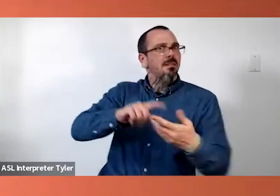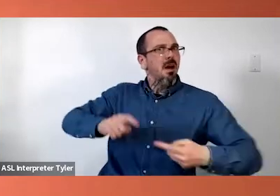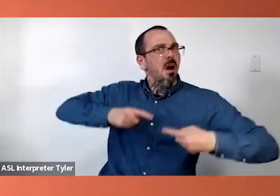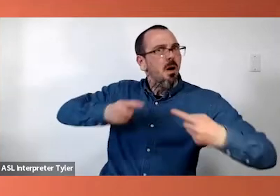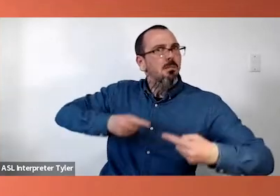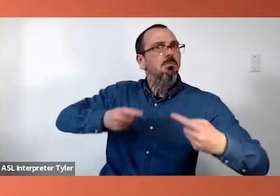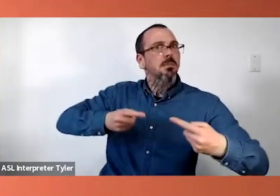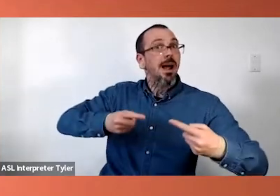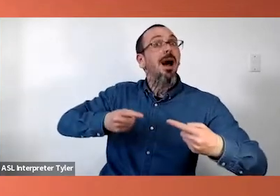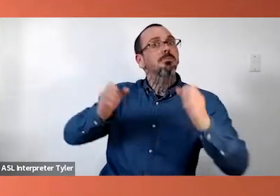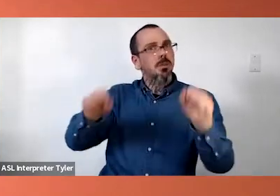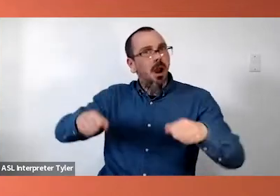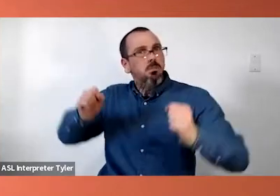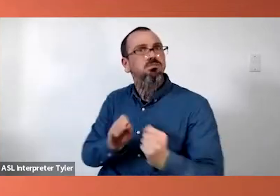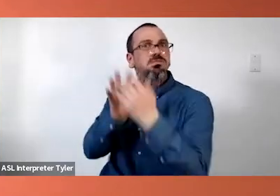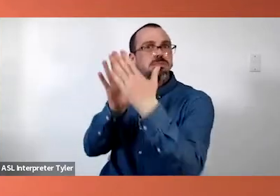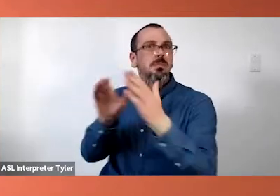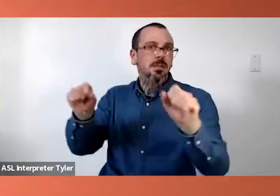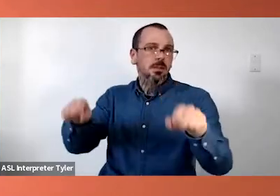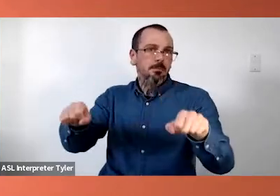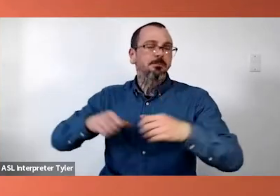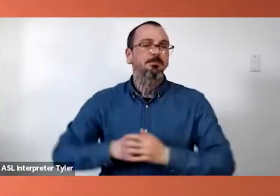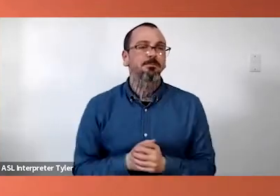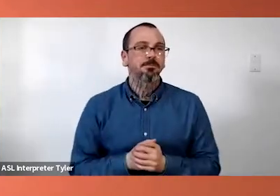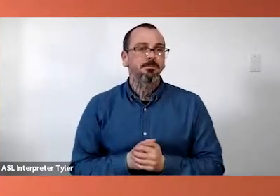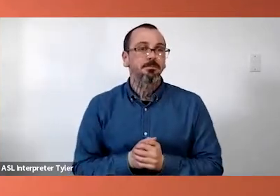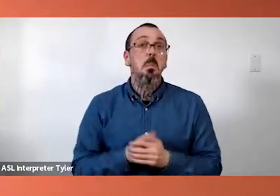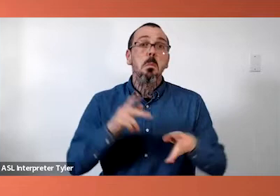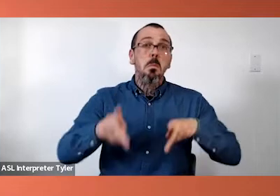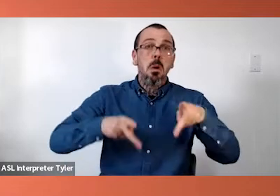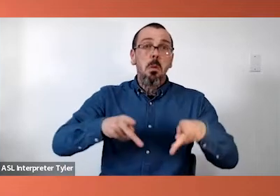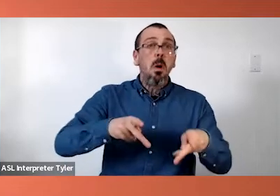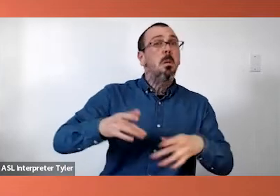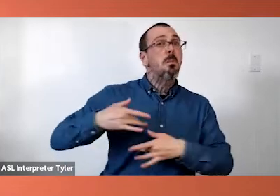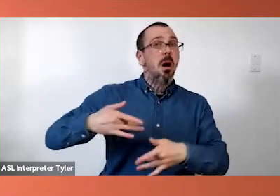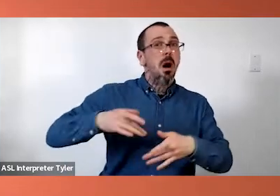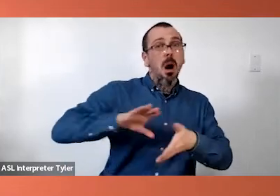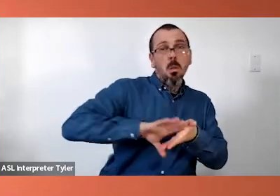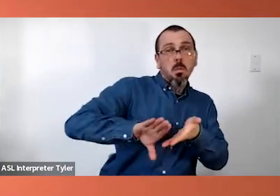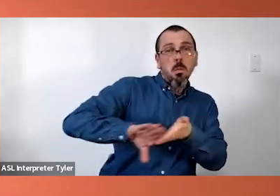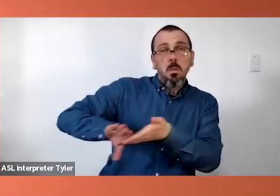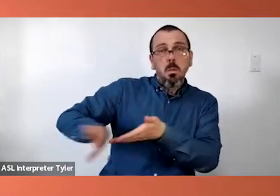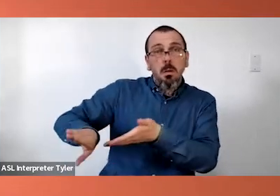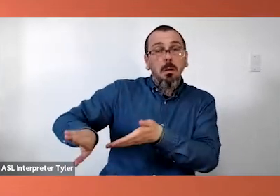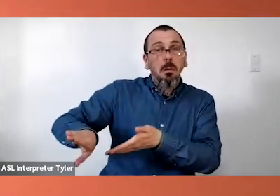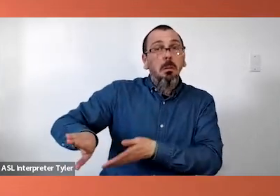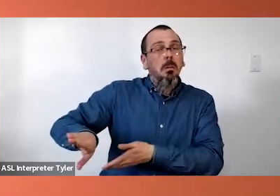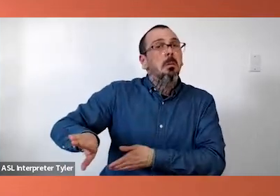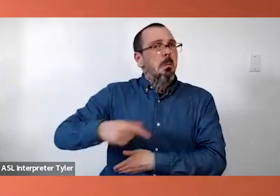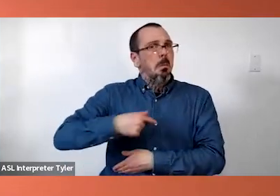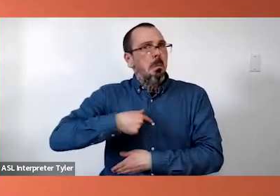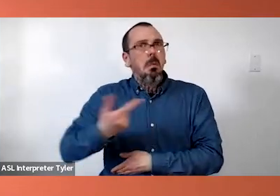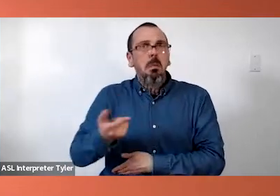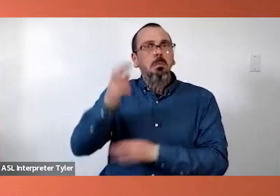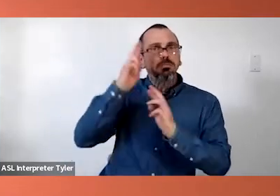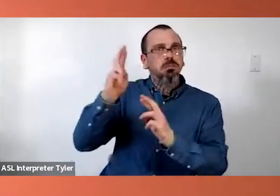a historically excluded and systematically marginalized people, I seek to be an ally to others and hope you